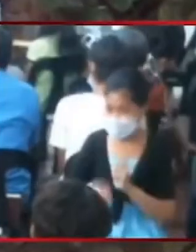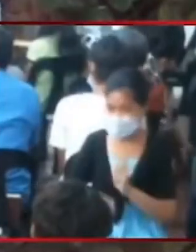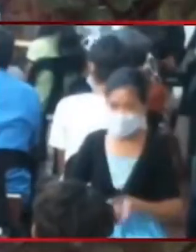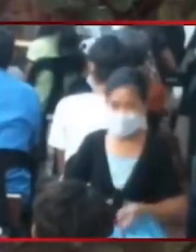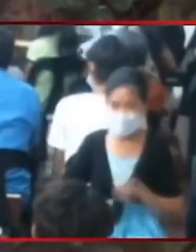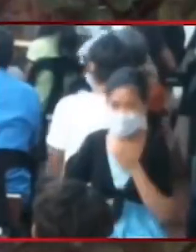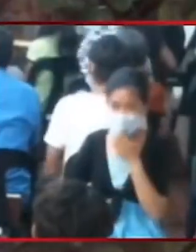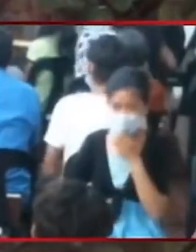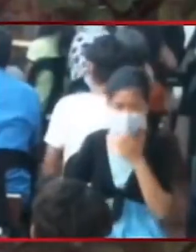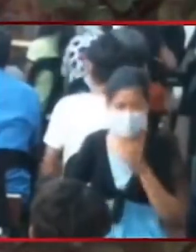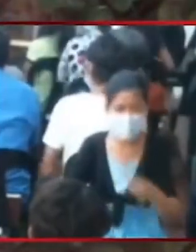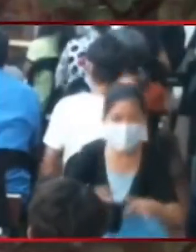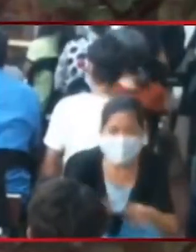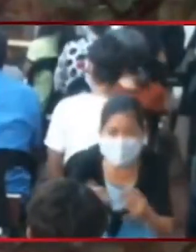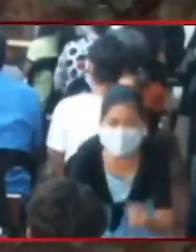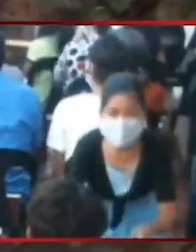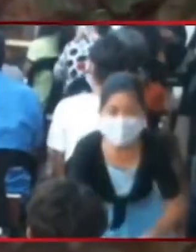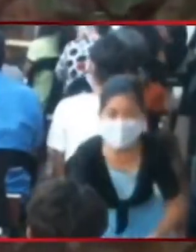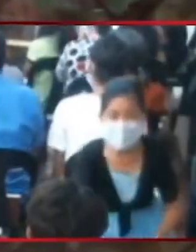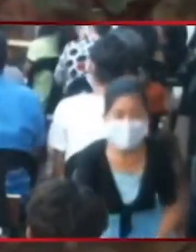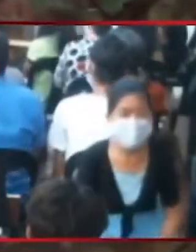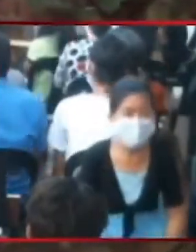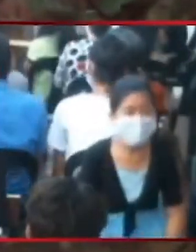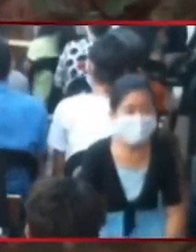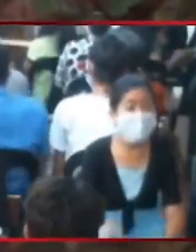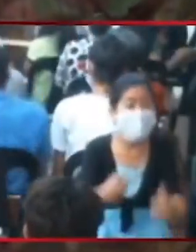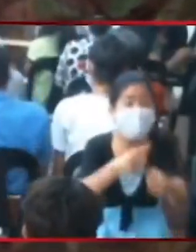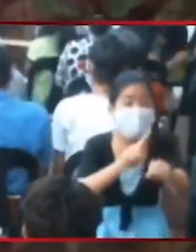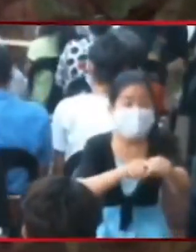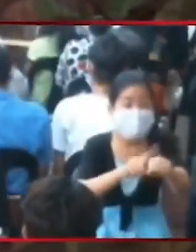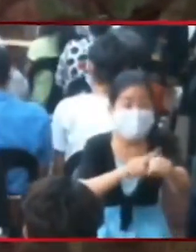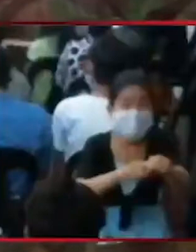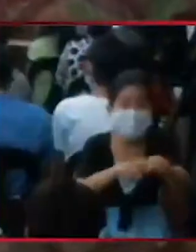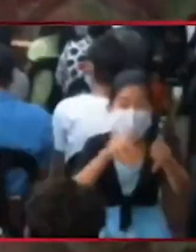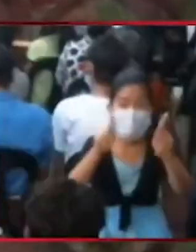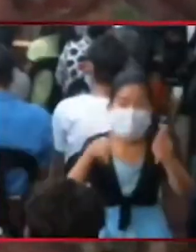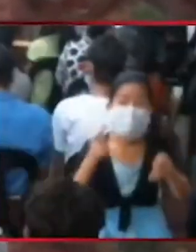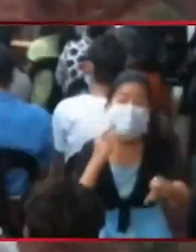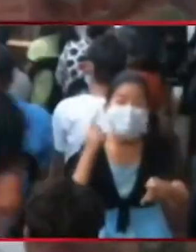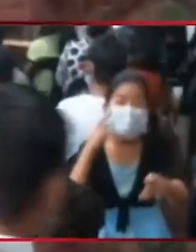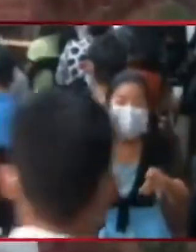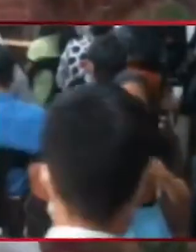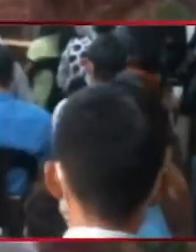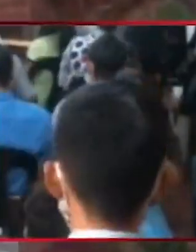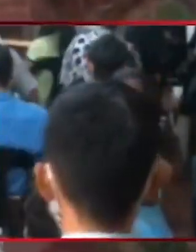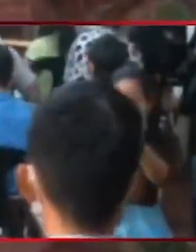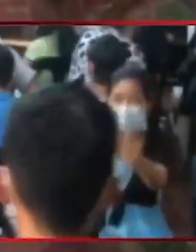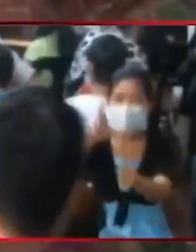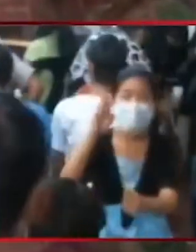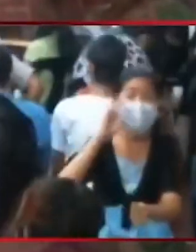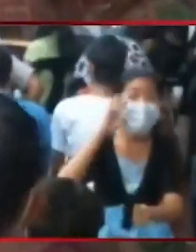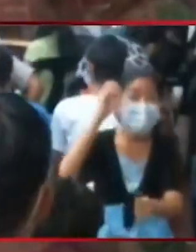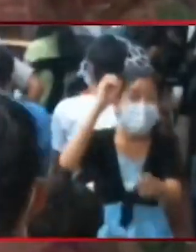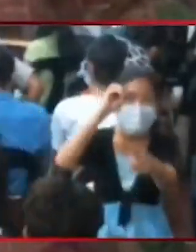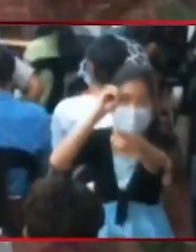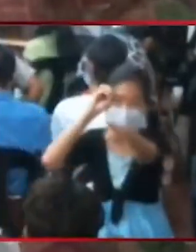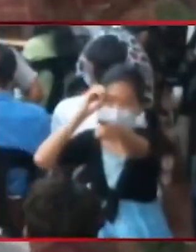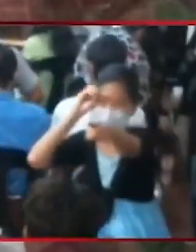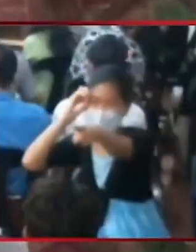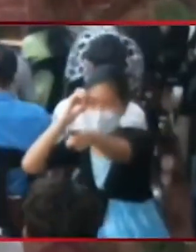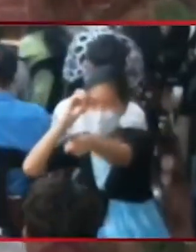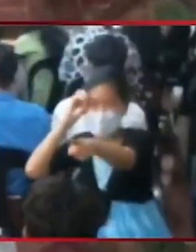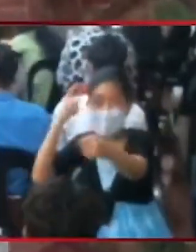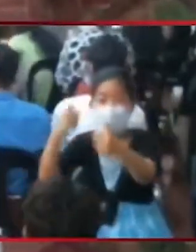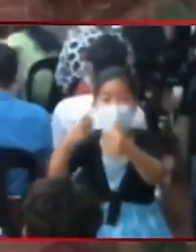And amen. Welcome, everybody. Let's turn our Bibles to the book of James. We're going to look at the first